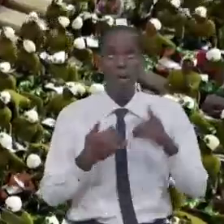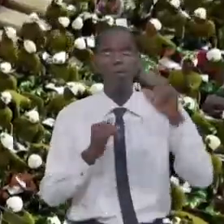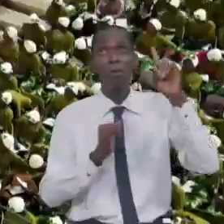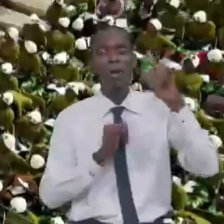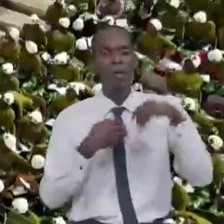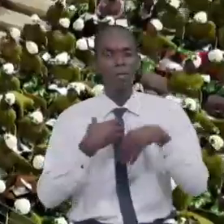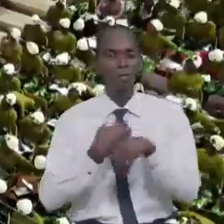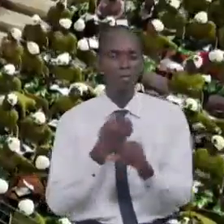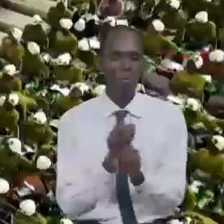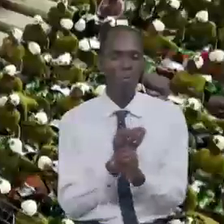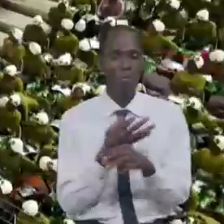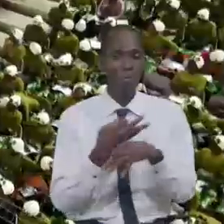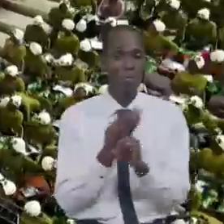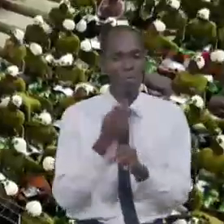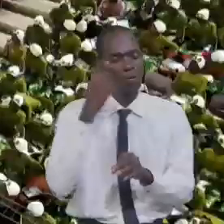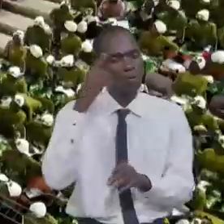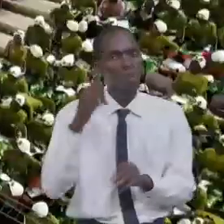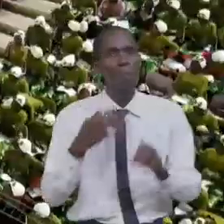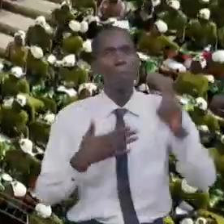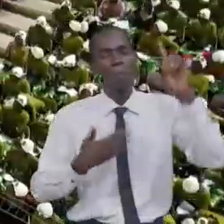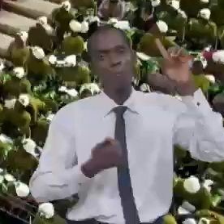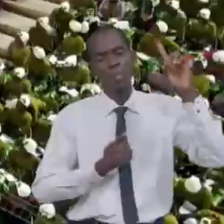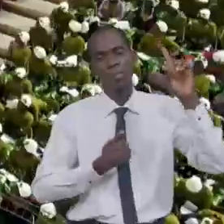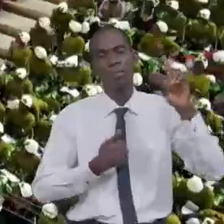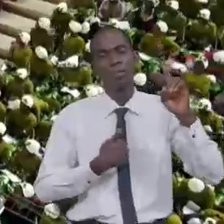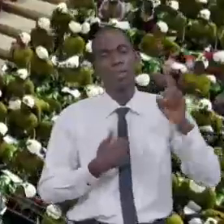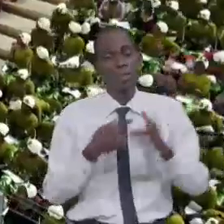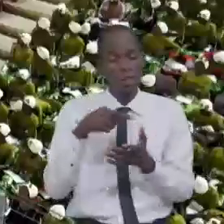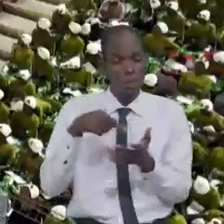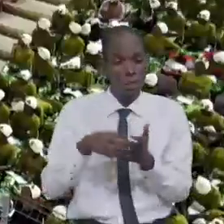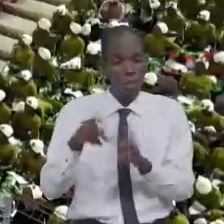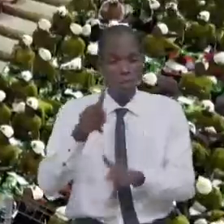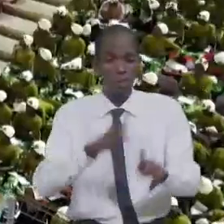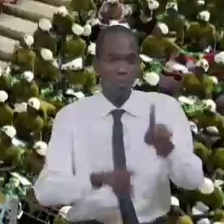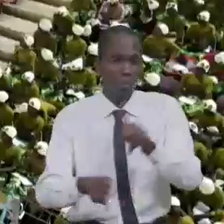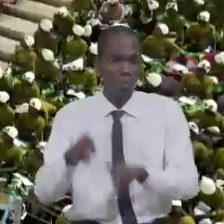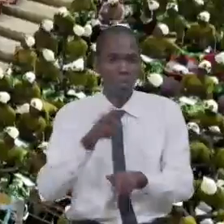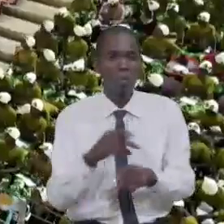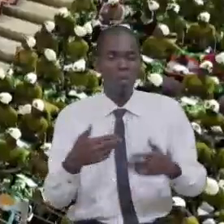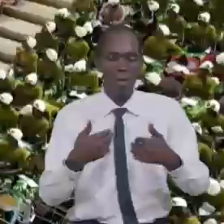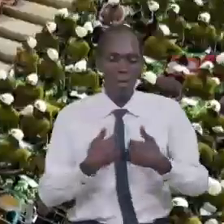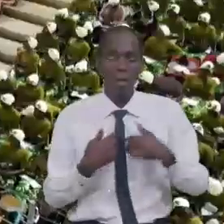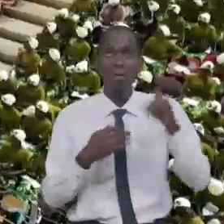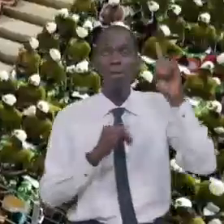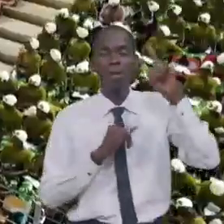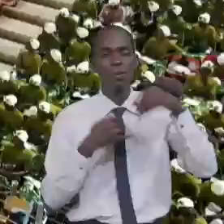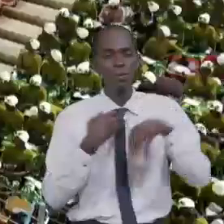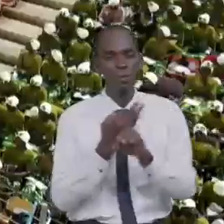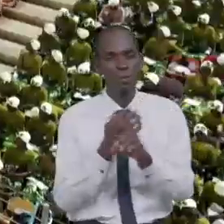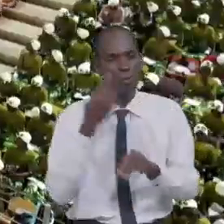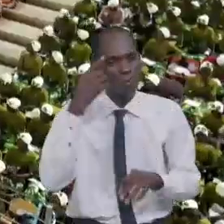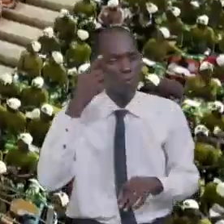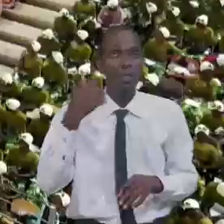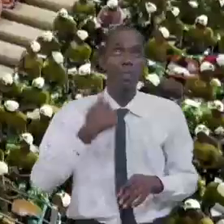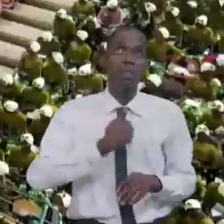myself. These people have I formed for myself. They shall show